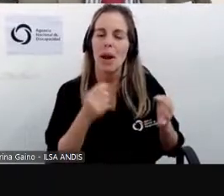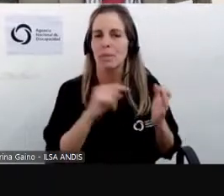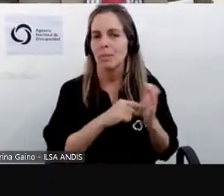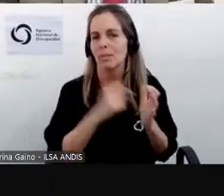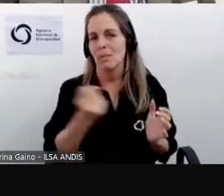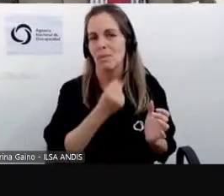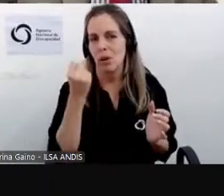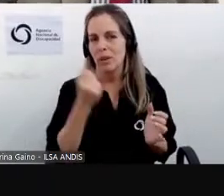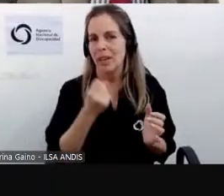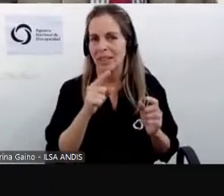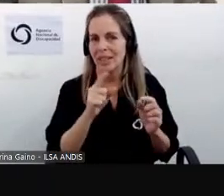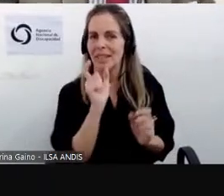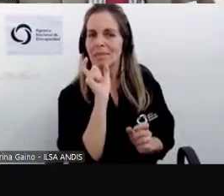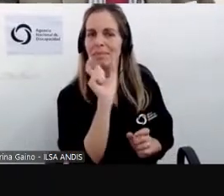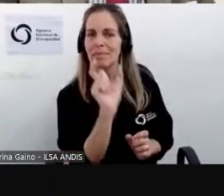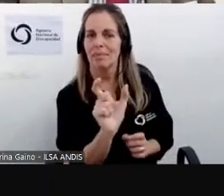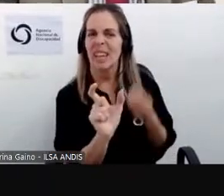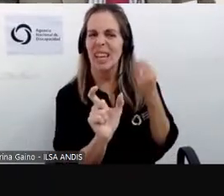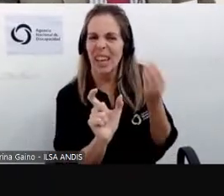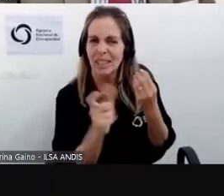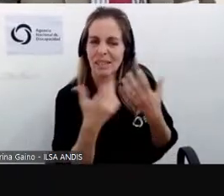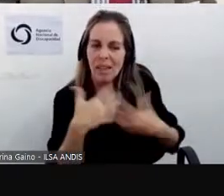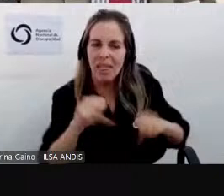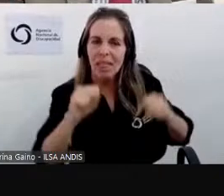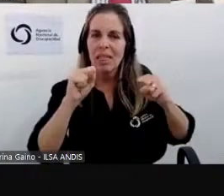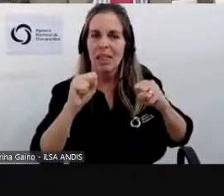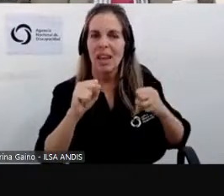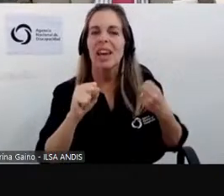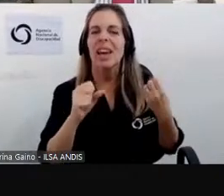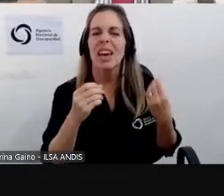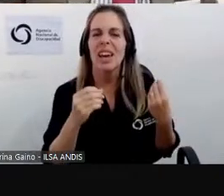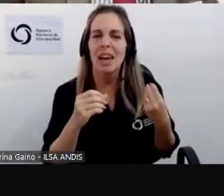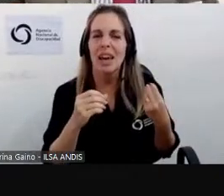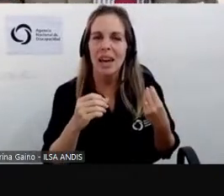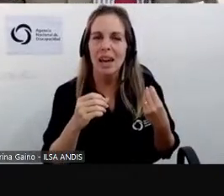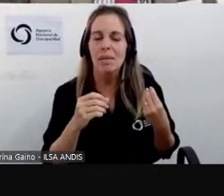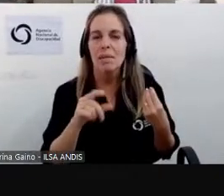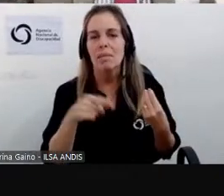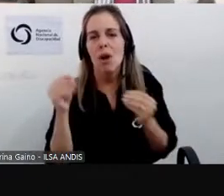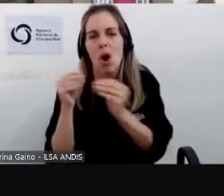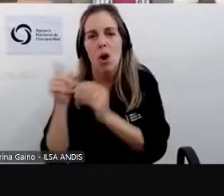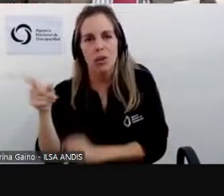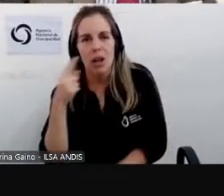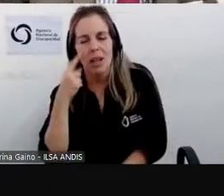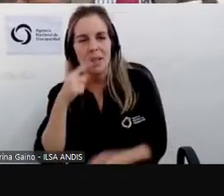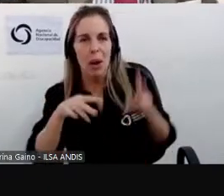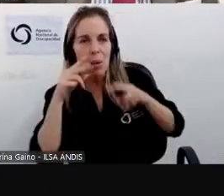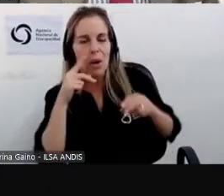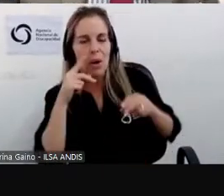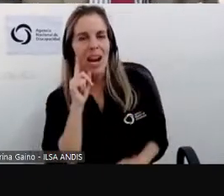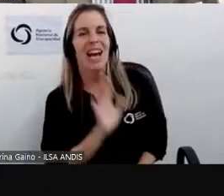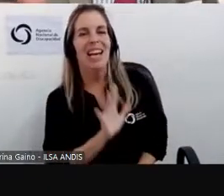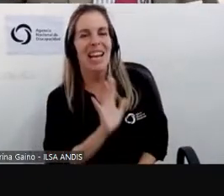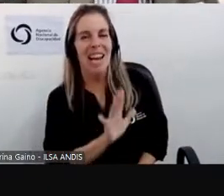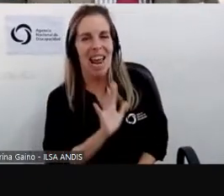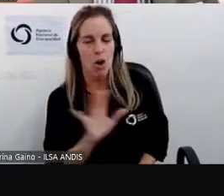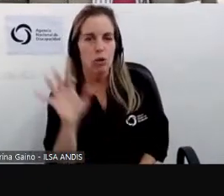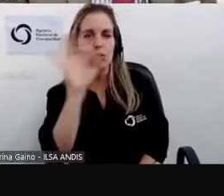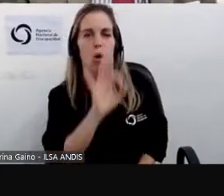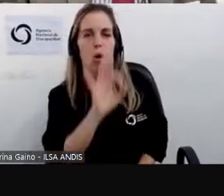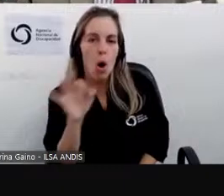is key in a due diligence process. What should I identify? And Fernanda had told